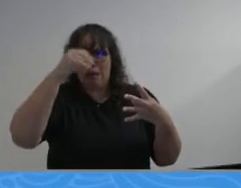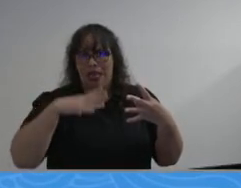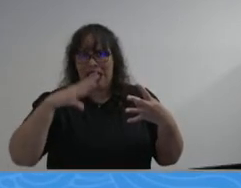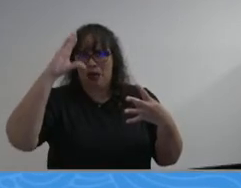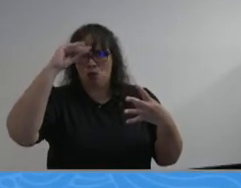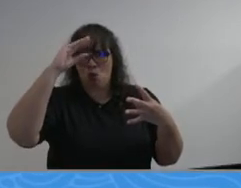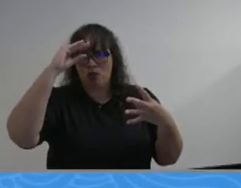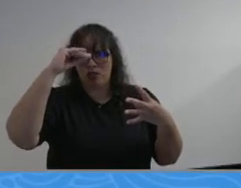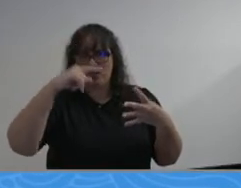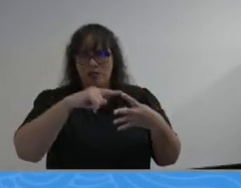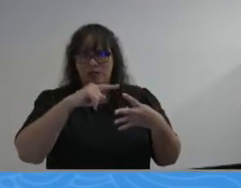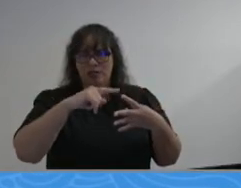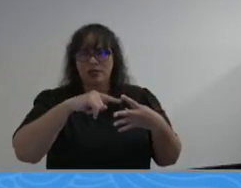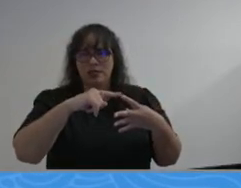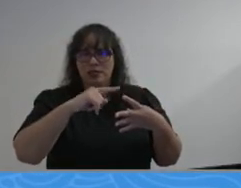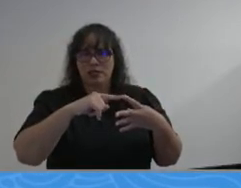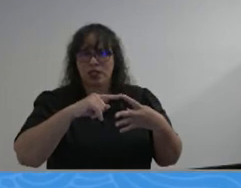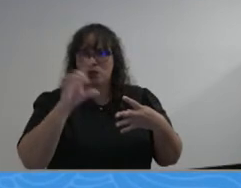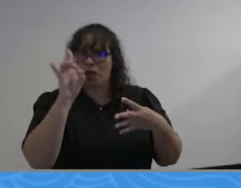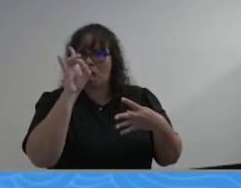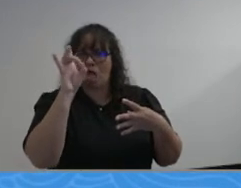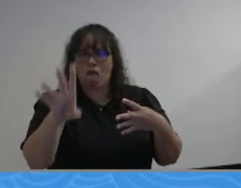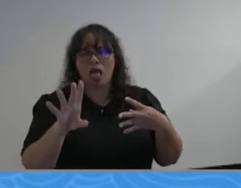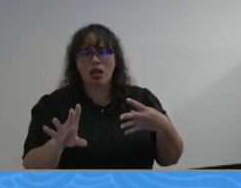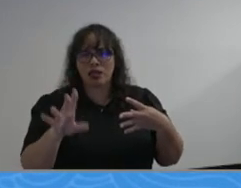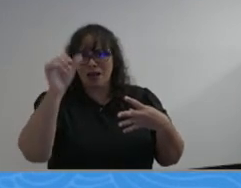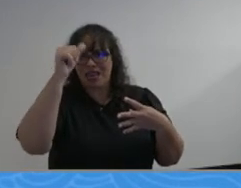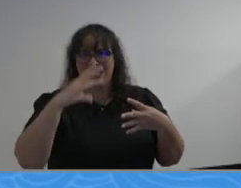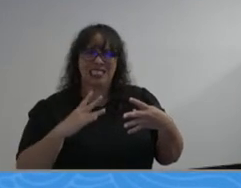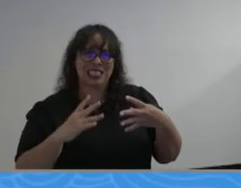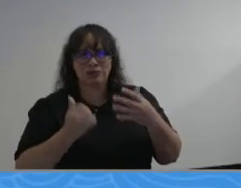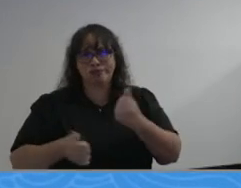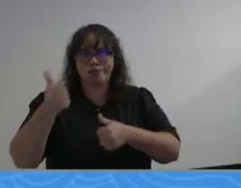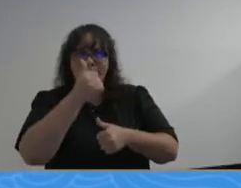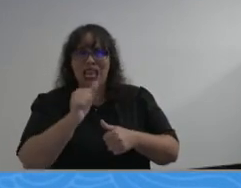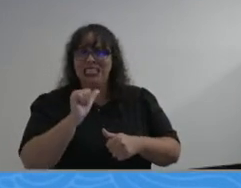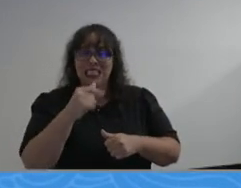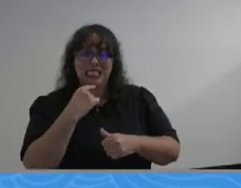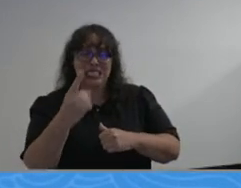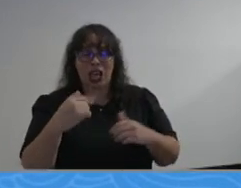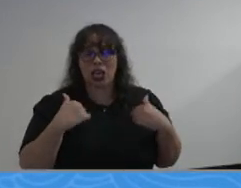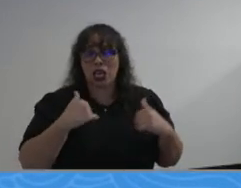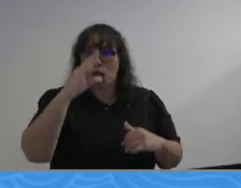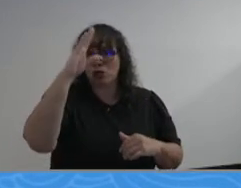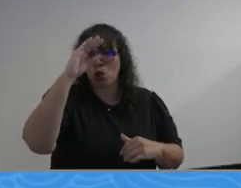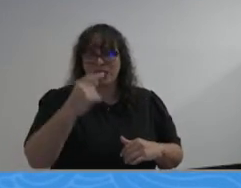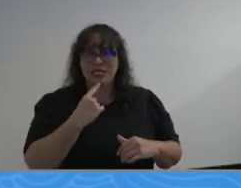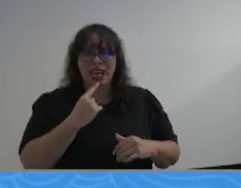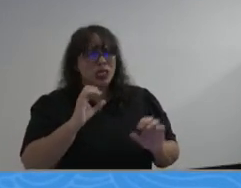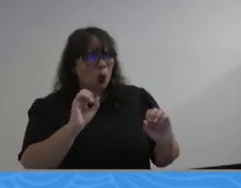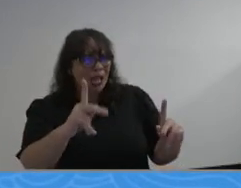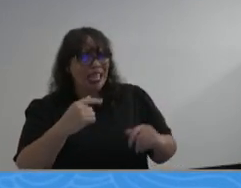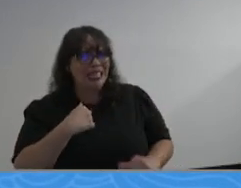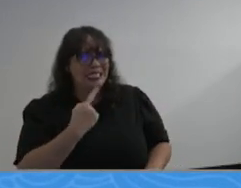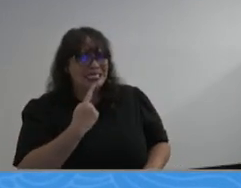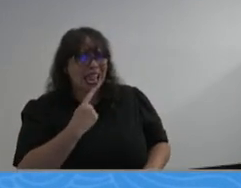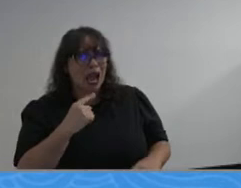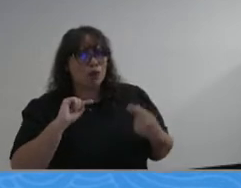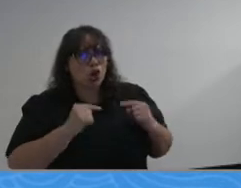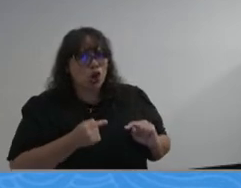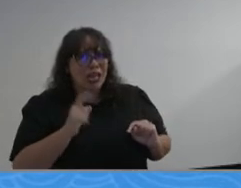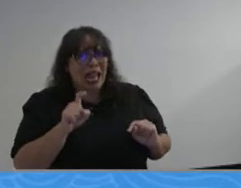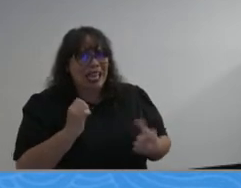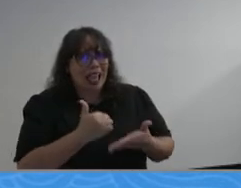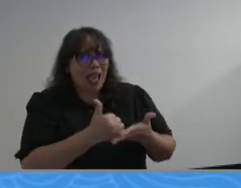boys, because we have toxic masculinity that reigns supreme, that doesn't tell our young boys it's okay to say I need help and I'm hurting. Our young boys